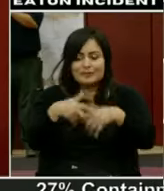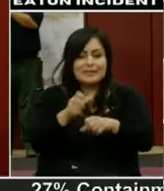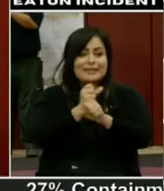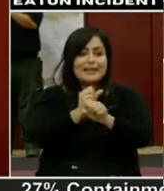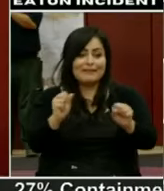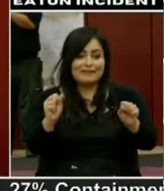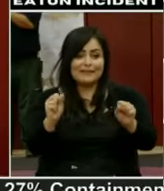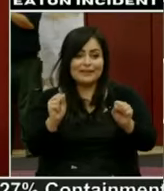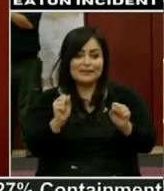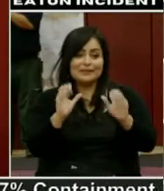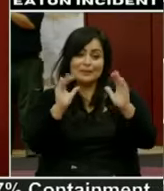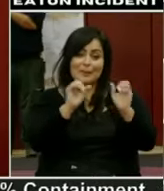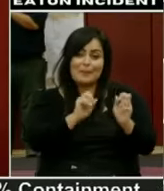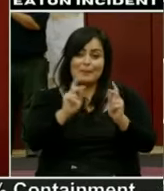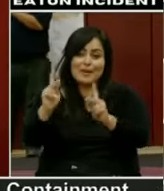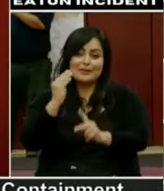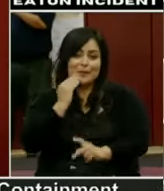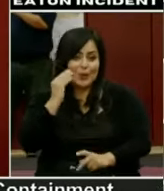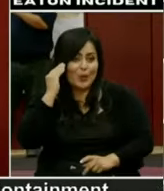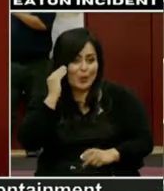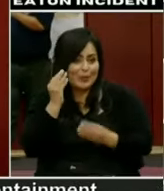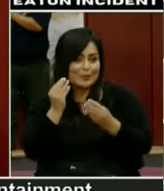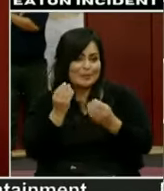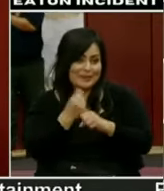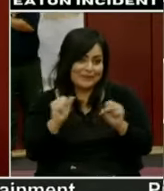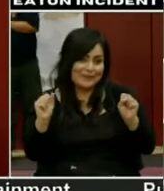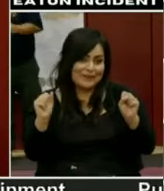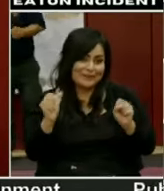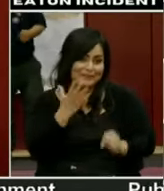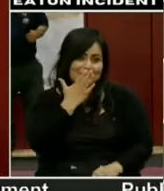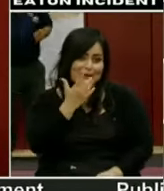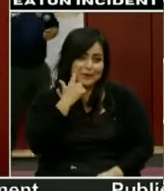to get you all back into your property safely. Thank you for having me.